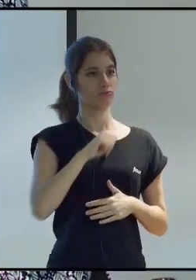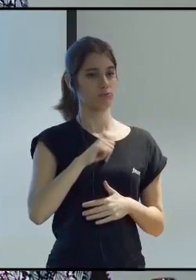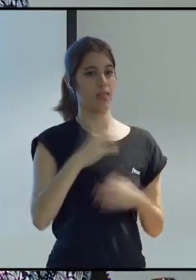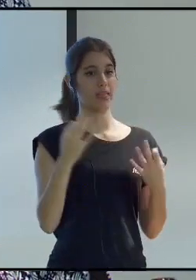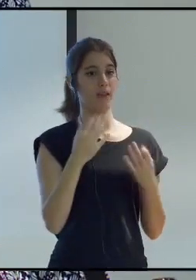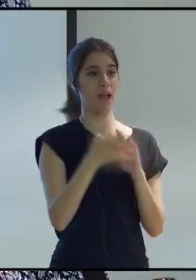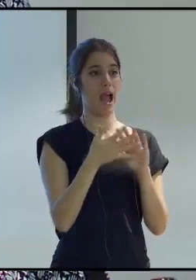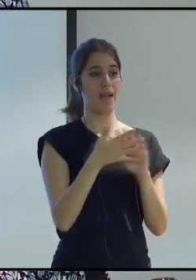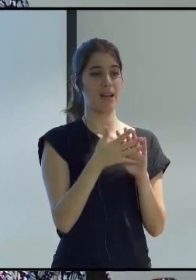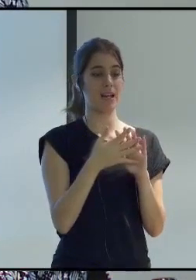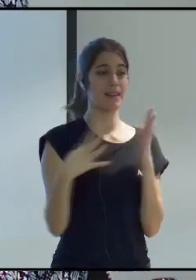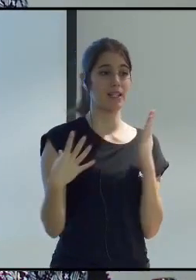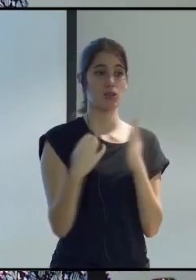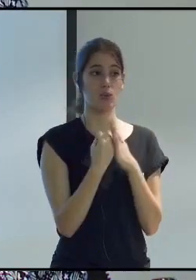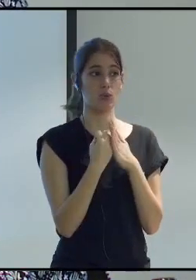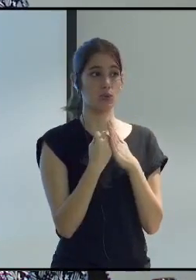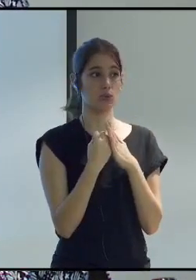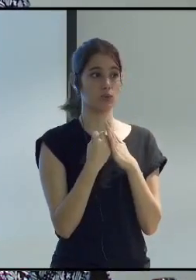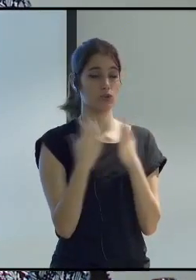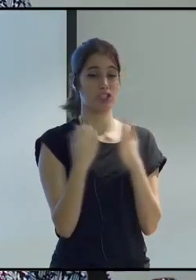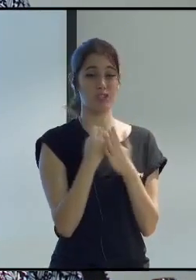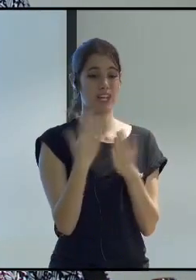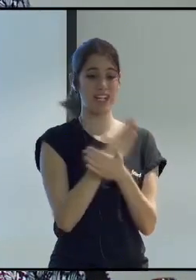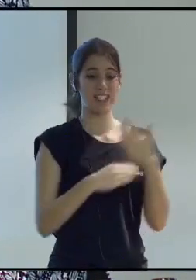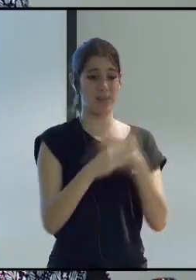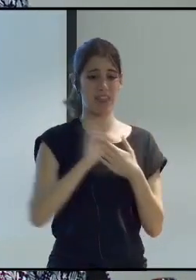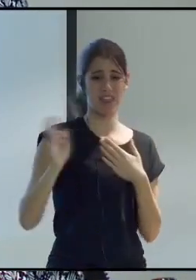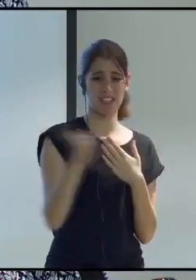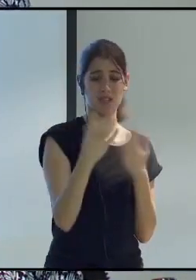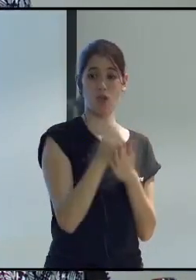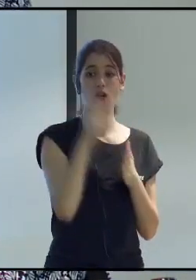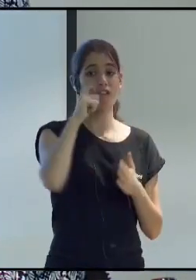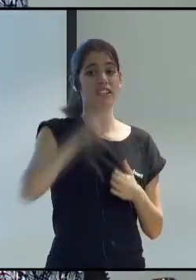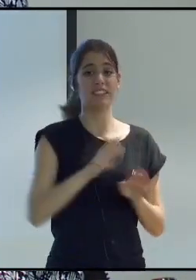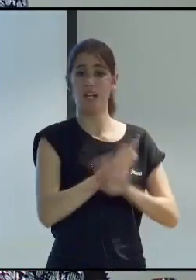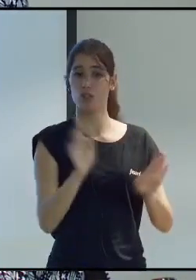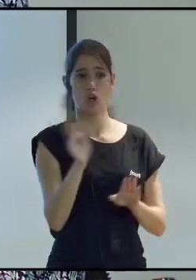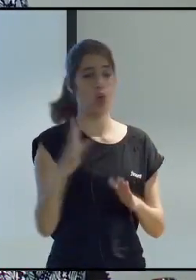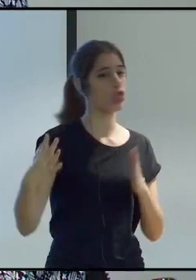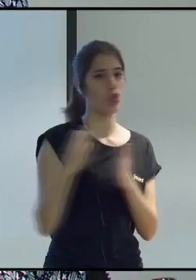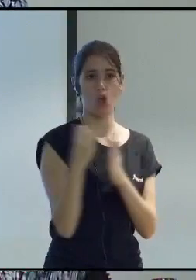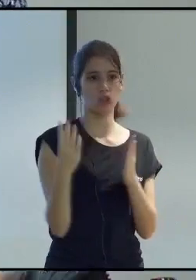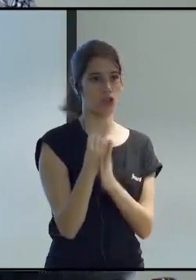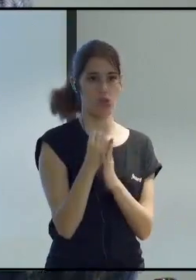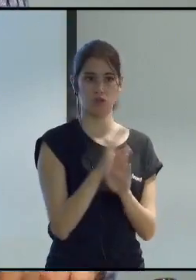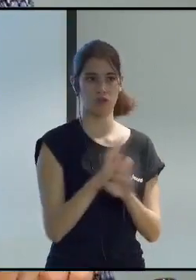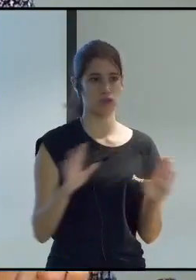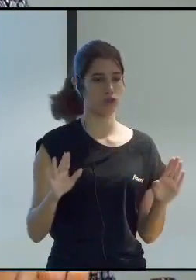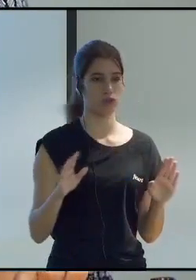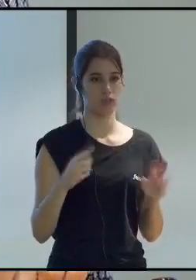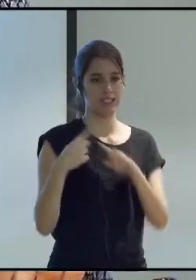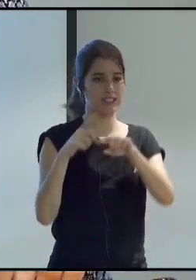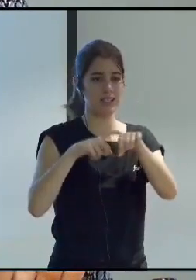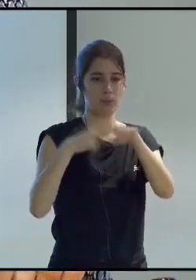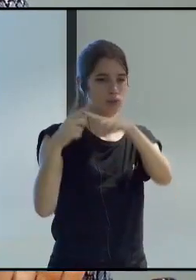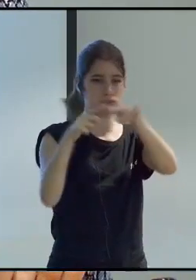intellectual disabilities, it's all people who have a disability that need to be emancipated to be able to speak about themselves and